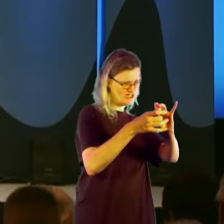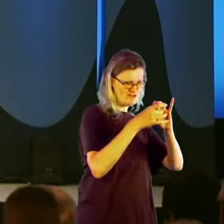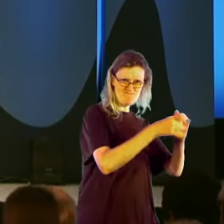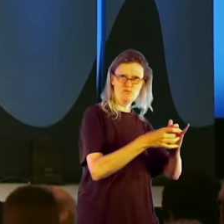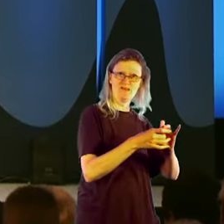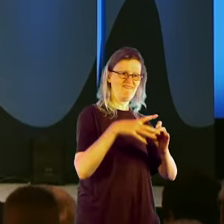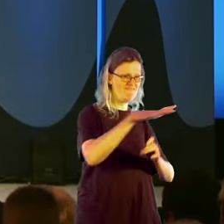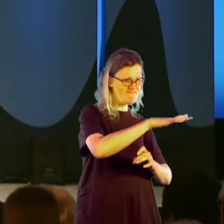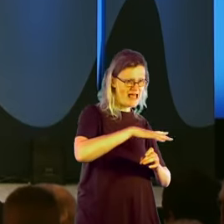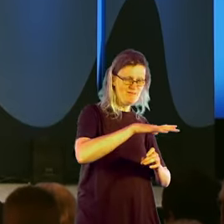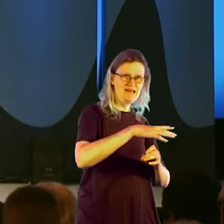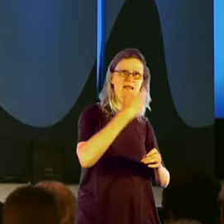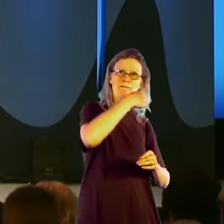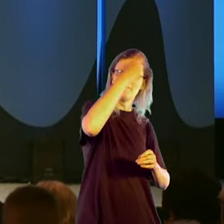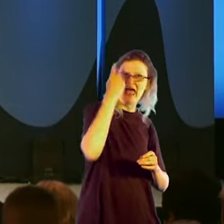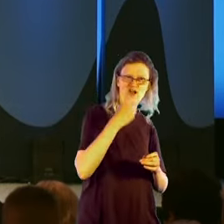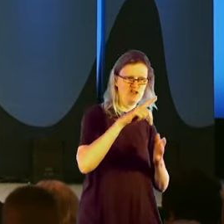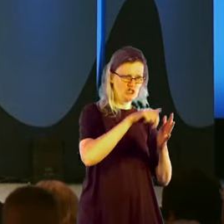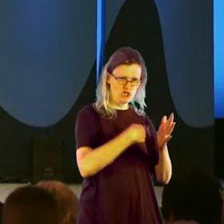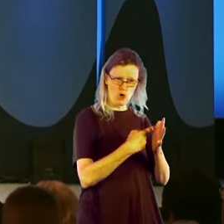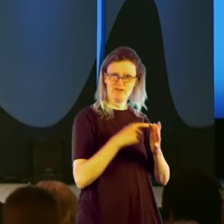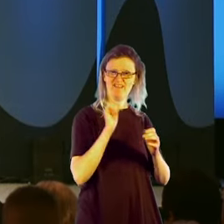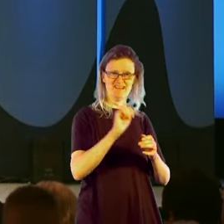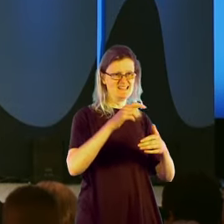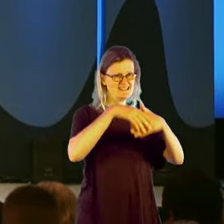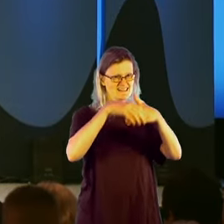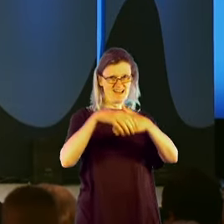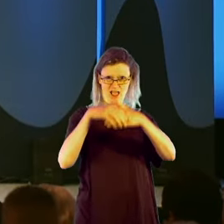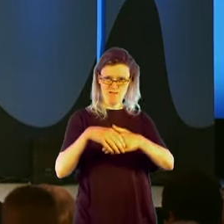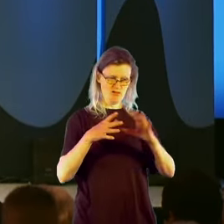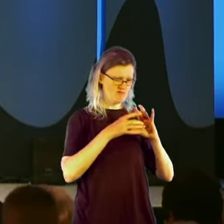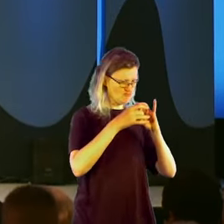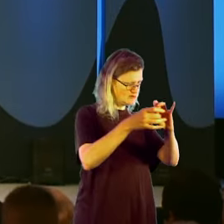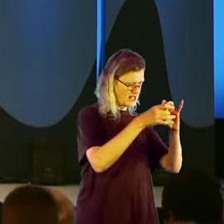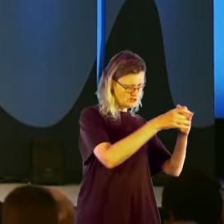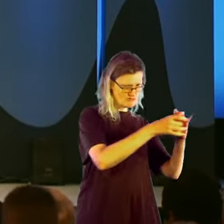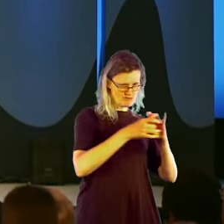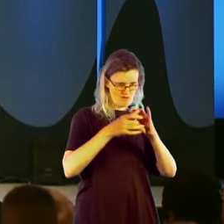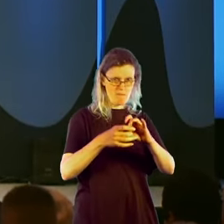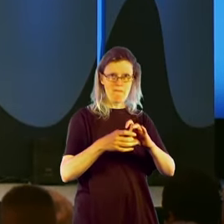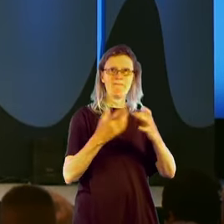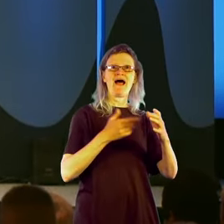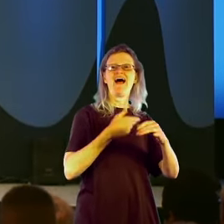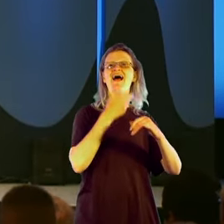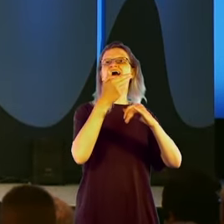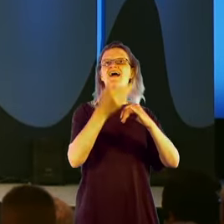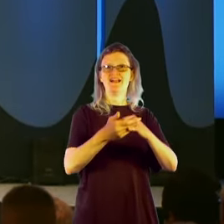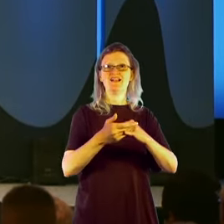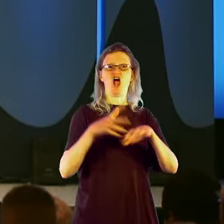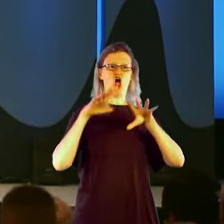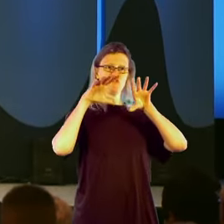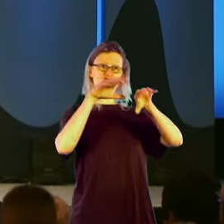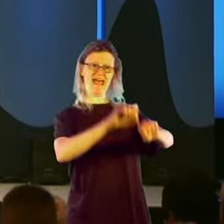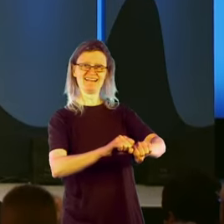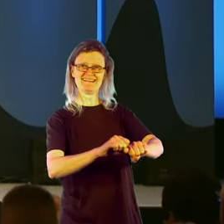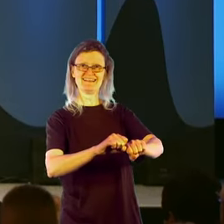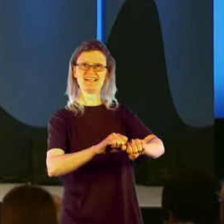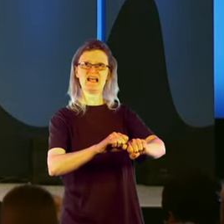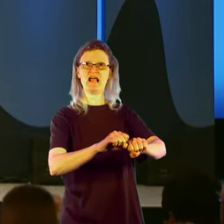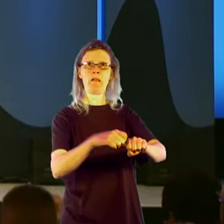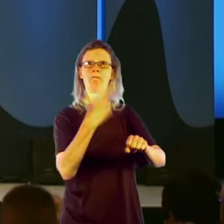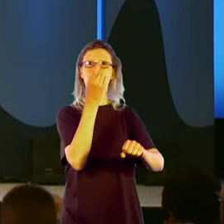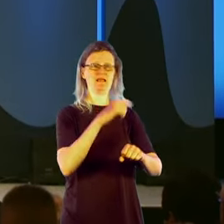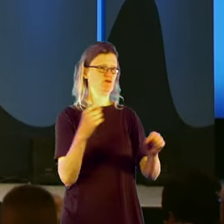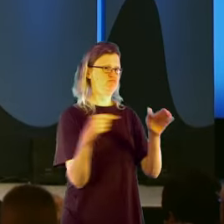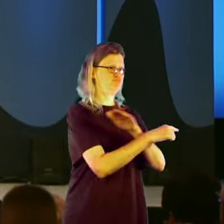more. From the point of his arrest onwards, he is deserted by all those who proclaim the